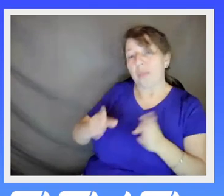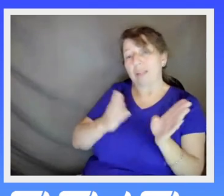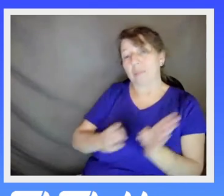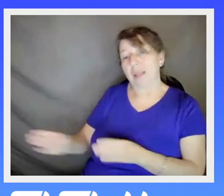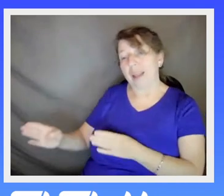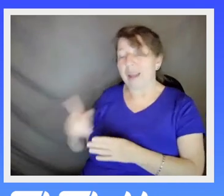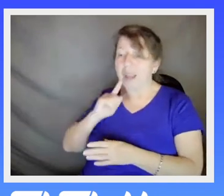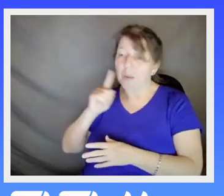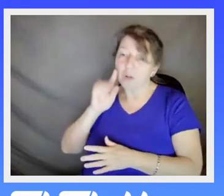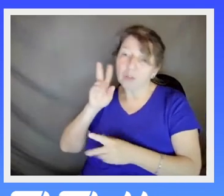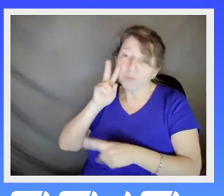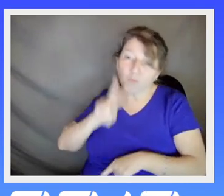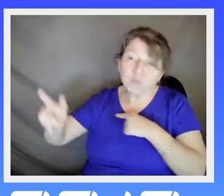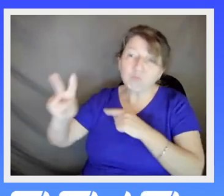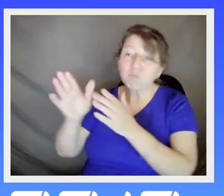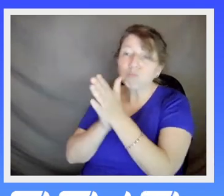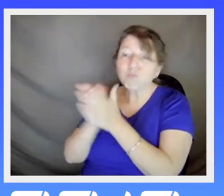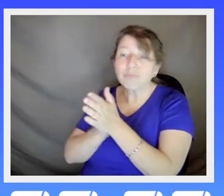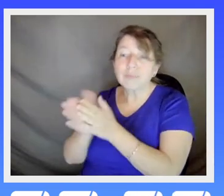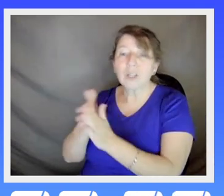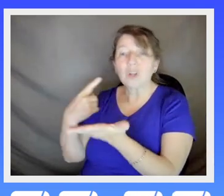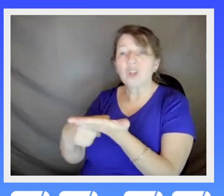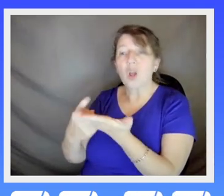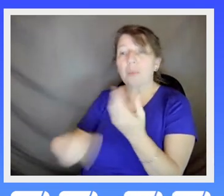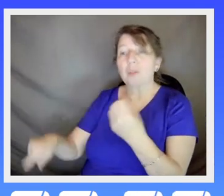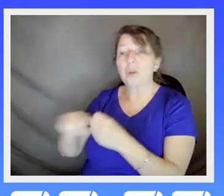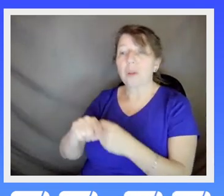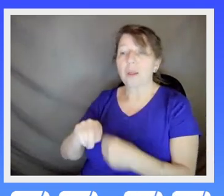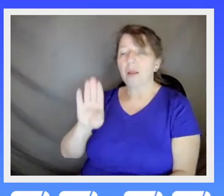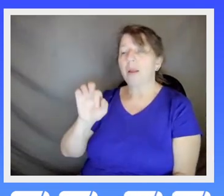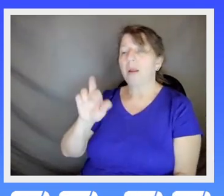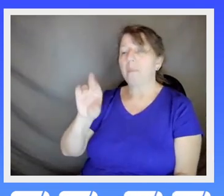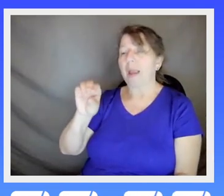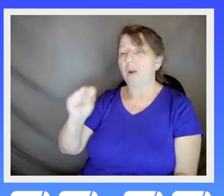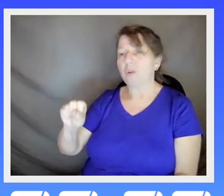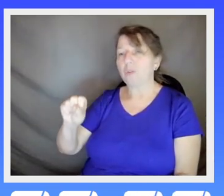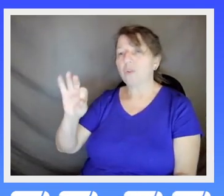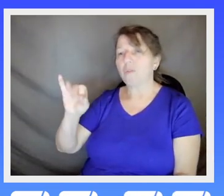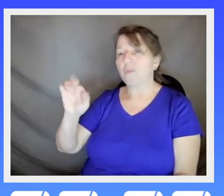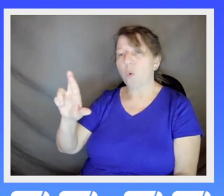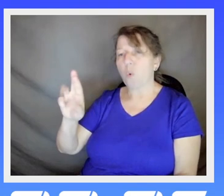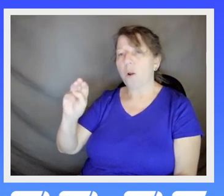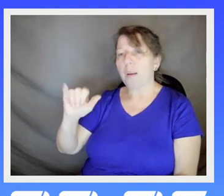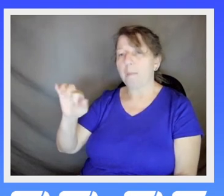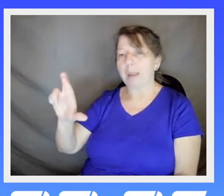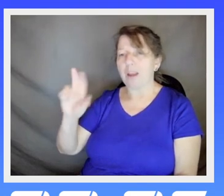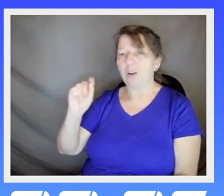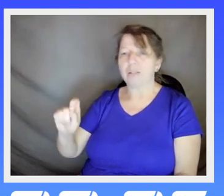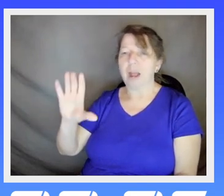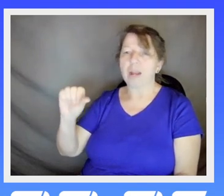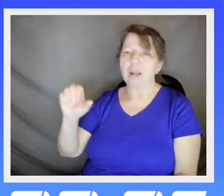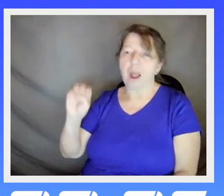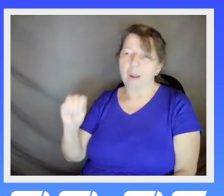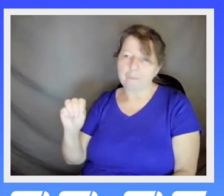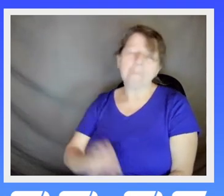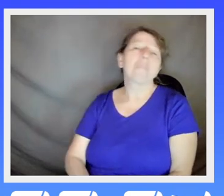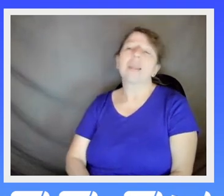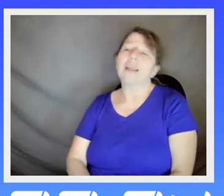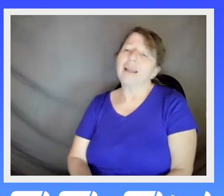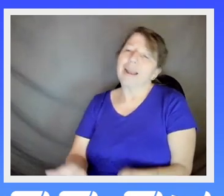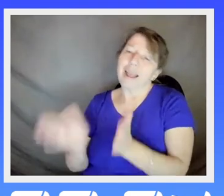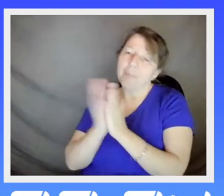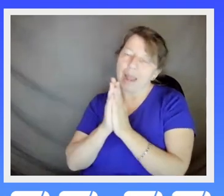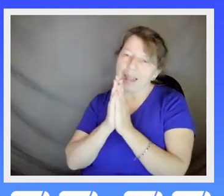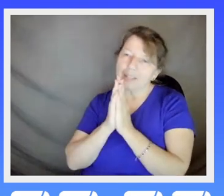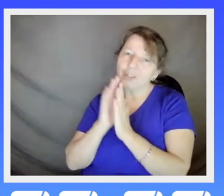artists on that plan and other ideas at barrowsformayor.com. And then I humbly ask you for your vote